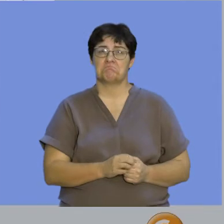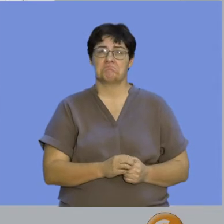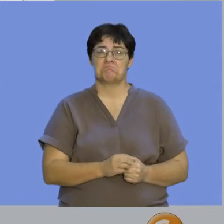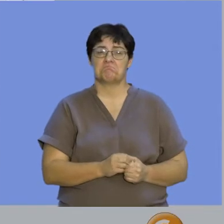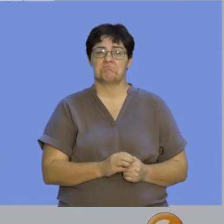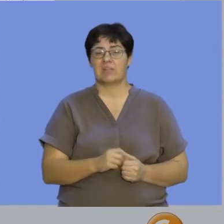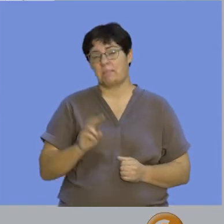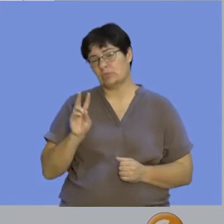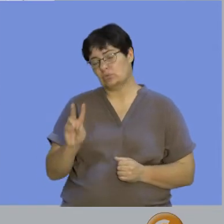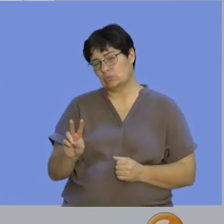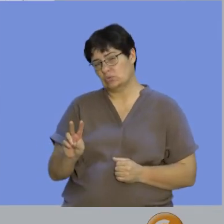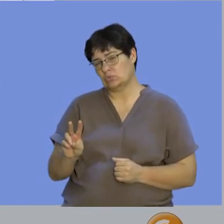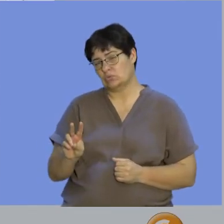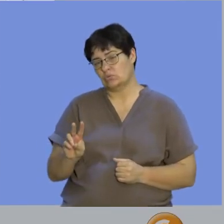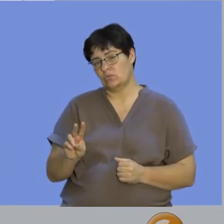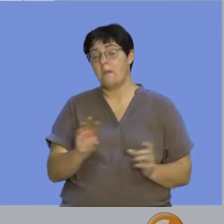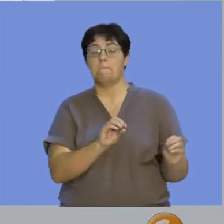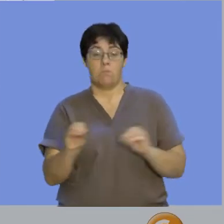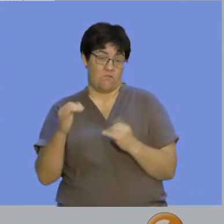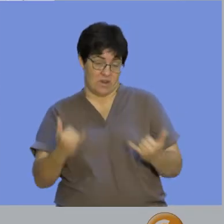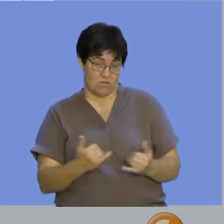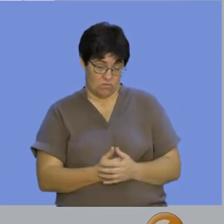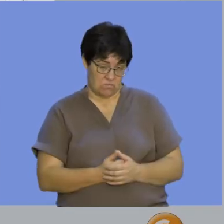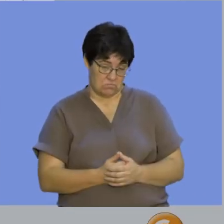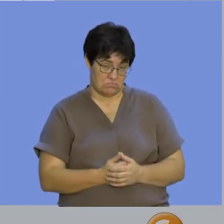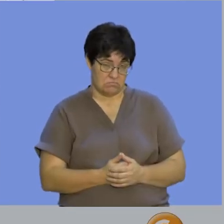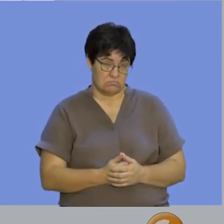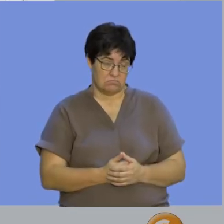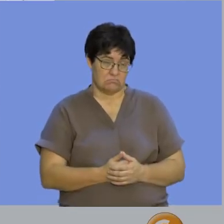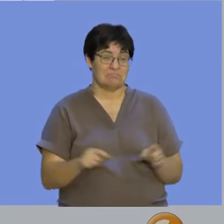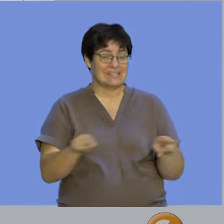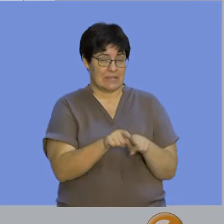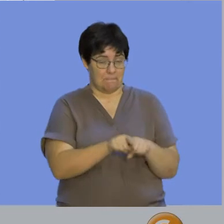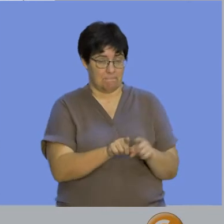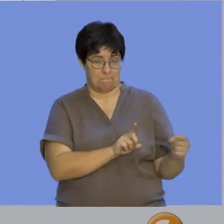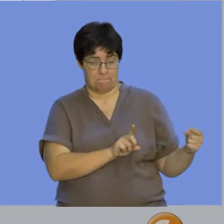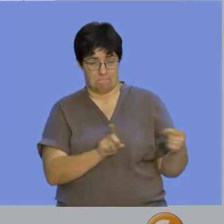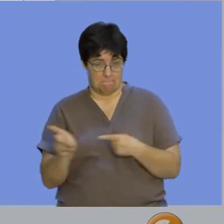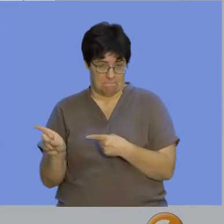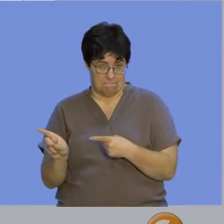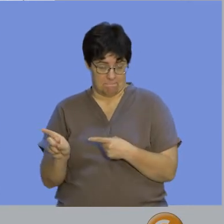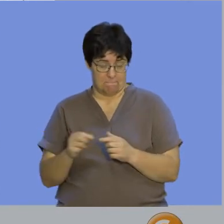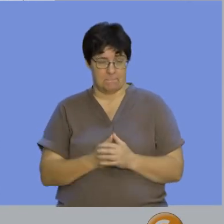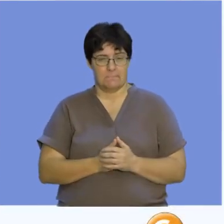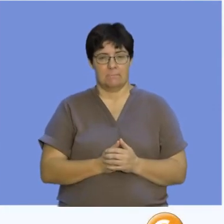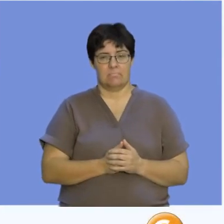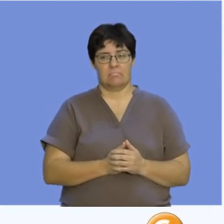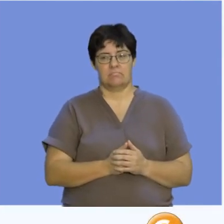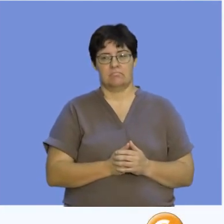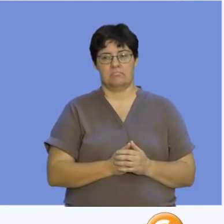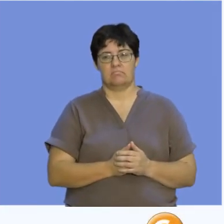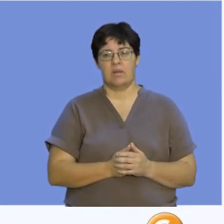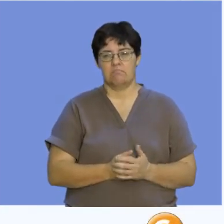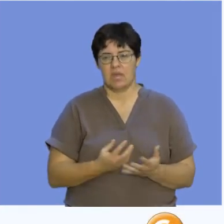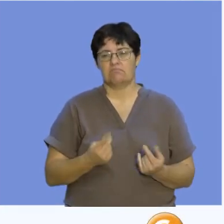number 2 moving in, say, the same direction as number 1, and it's going at 1. So